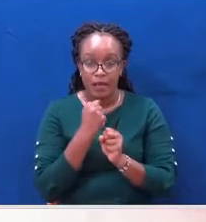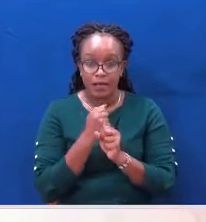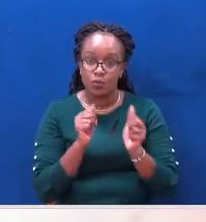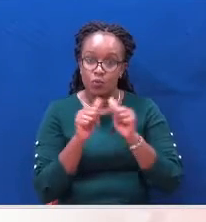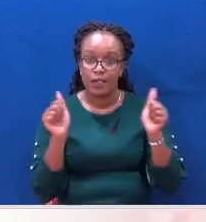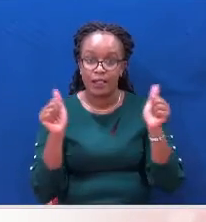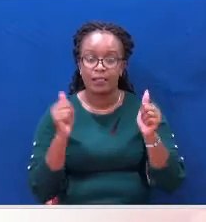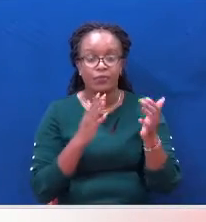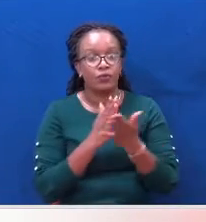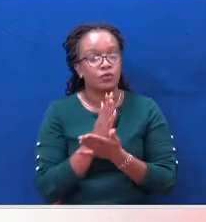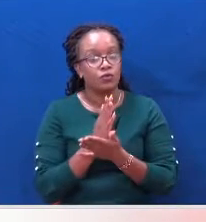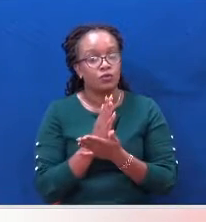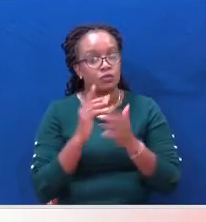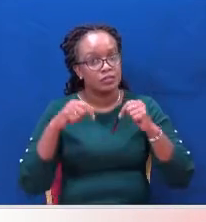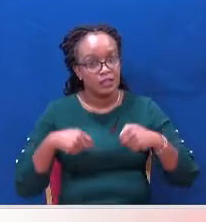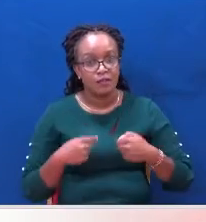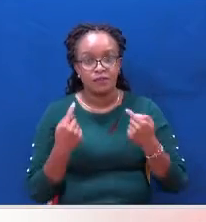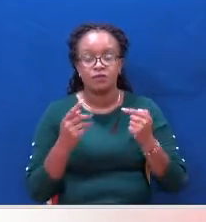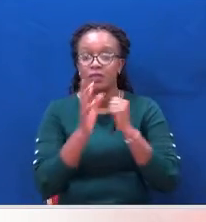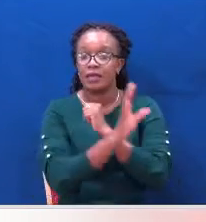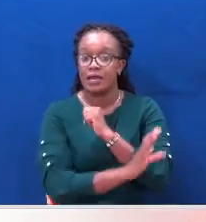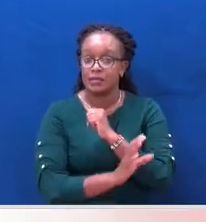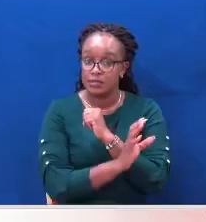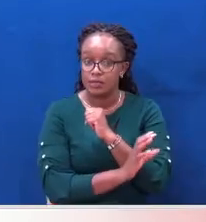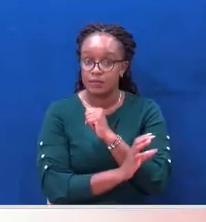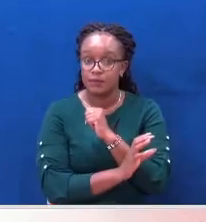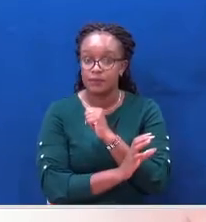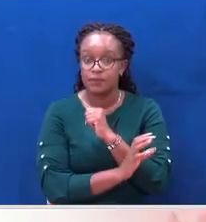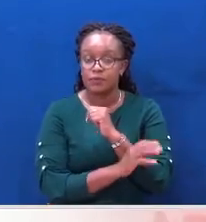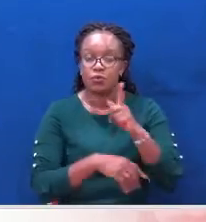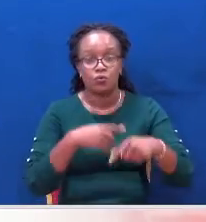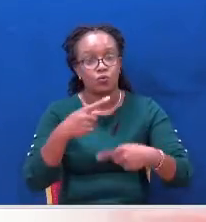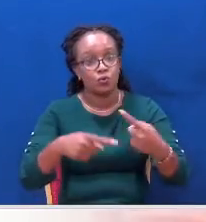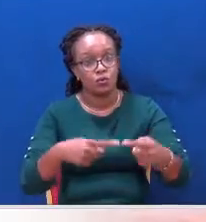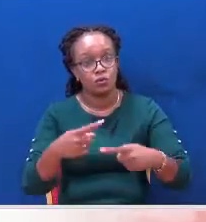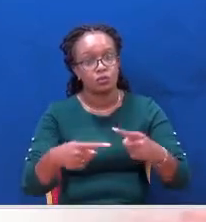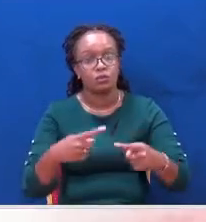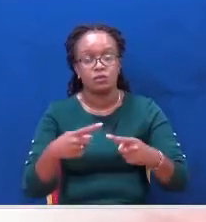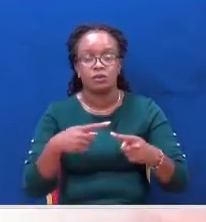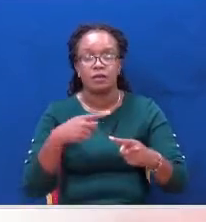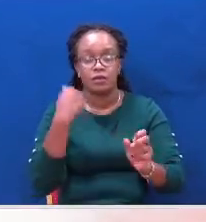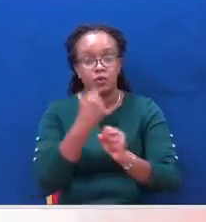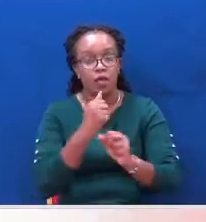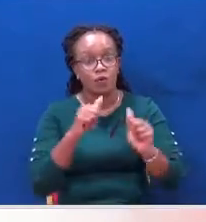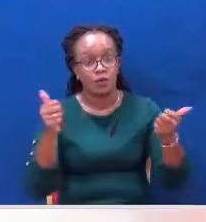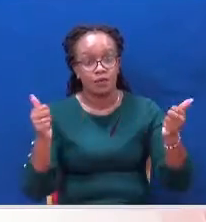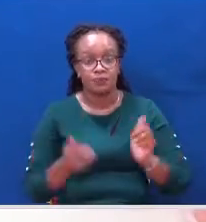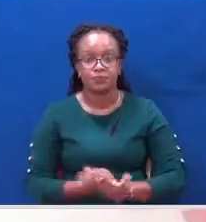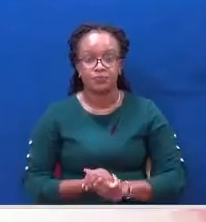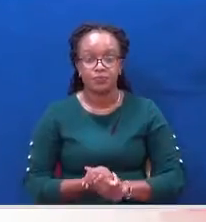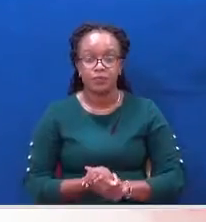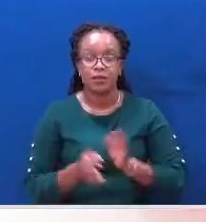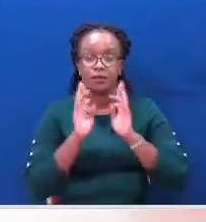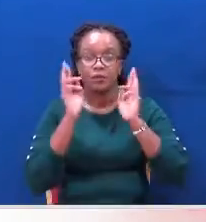self, true to country, go on and be great. The tracking and reporting system will